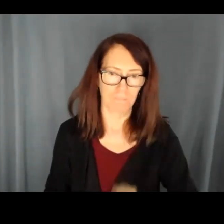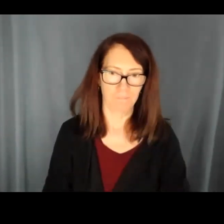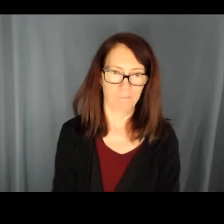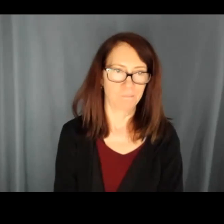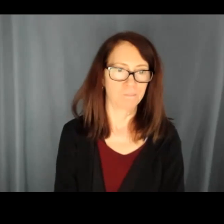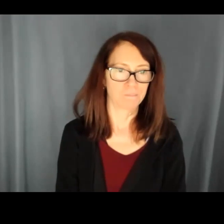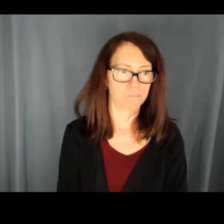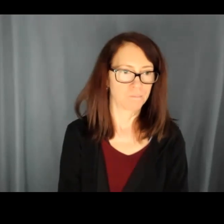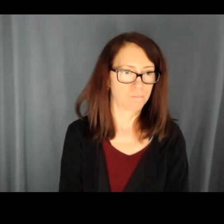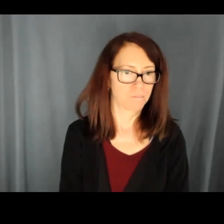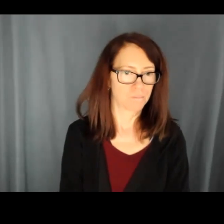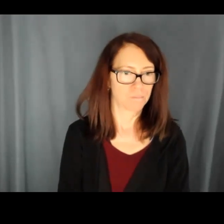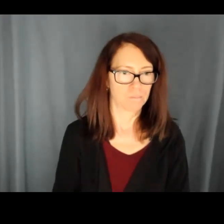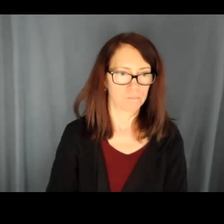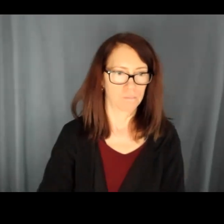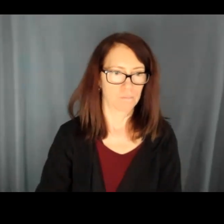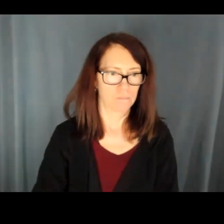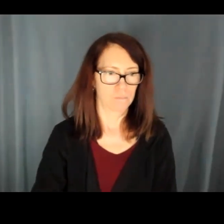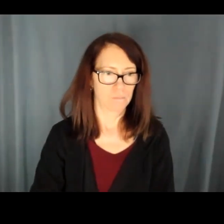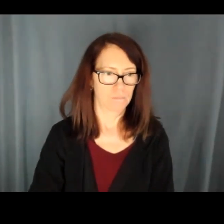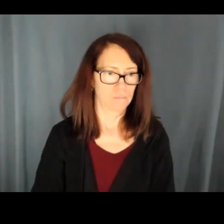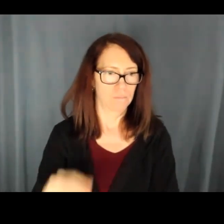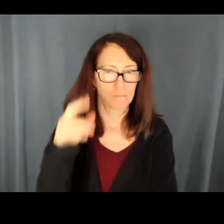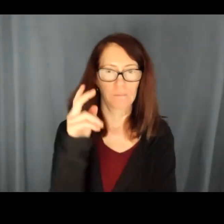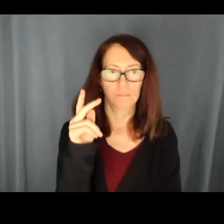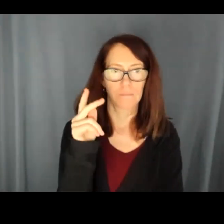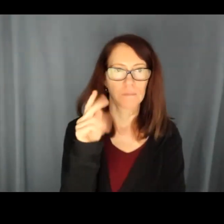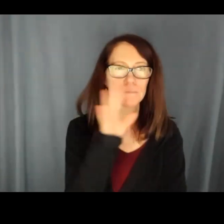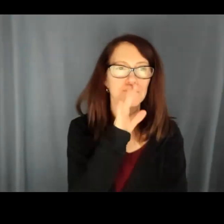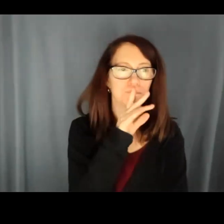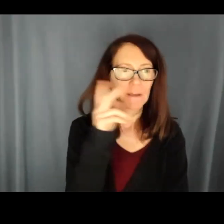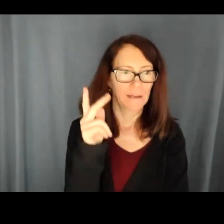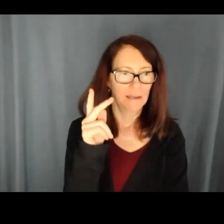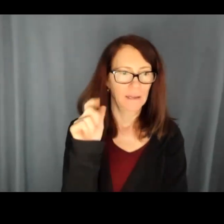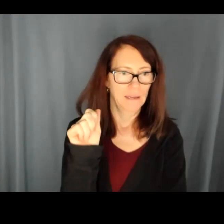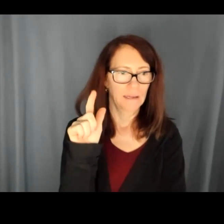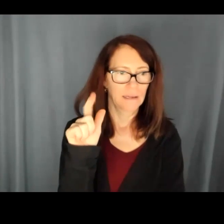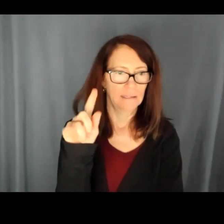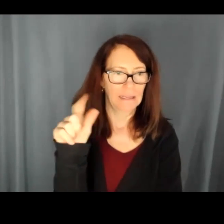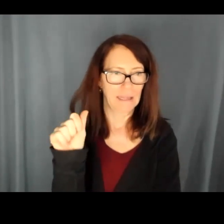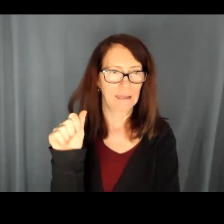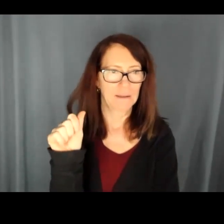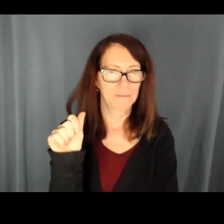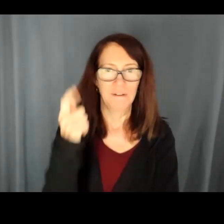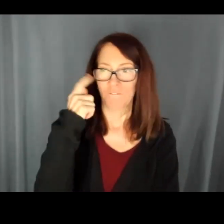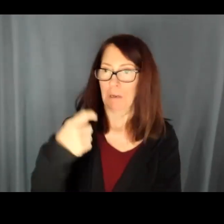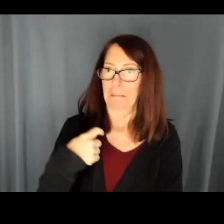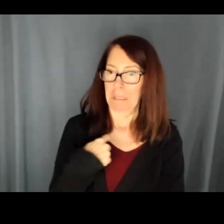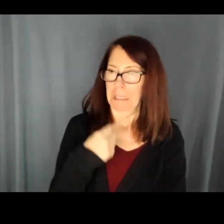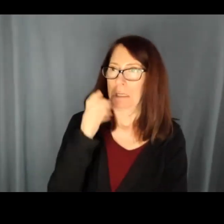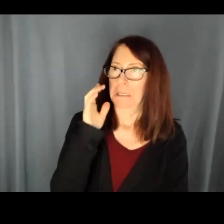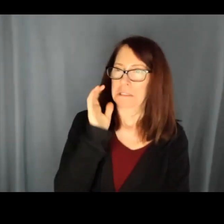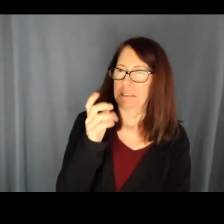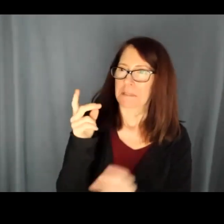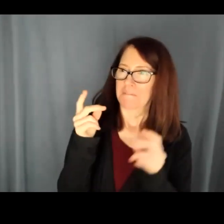This is Kalila. That seems fast, but reasonable given when our